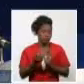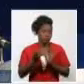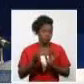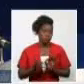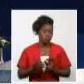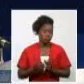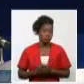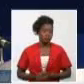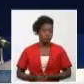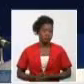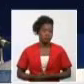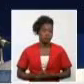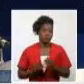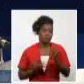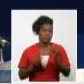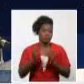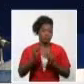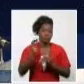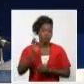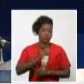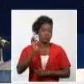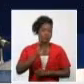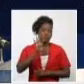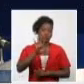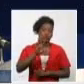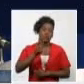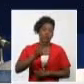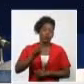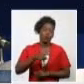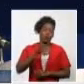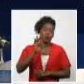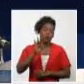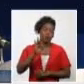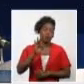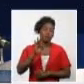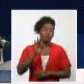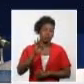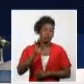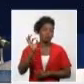Of the 26 new cases, the largest number, that is